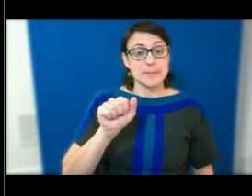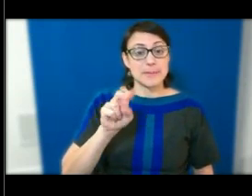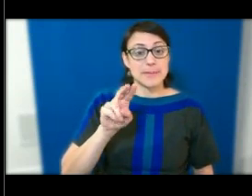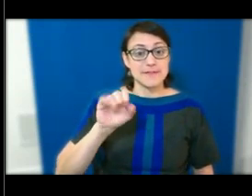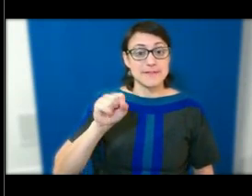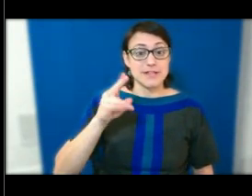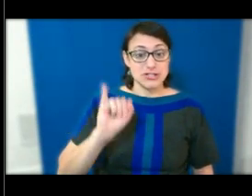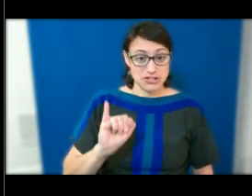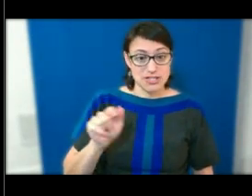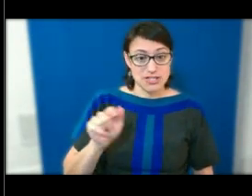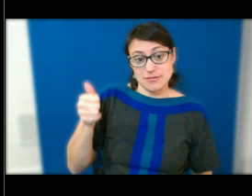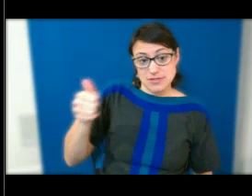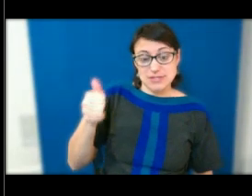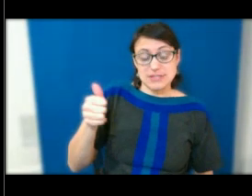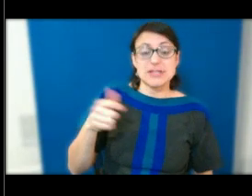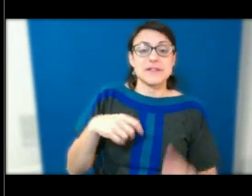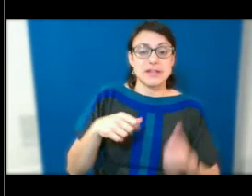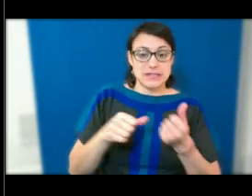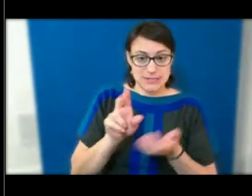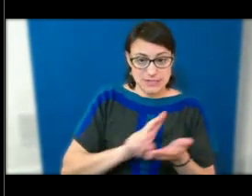Deputy Administrator of NOAA.